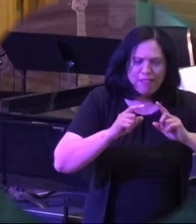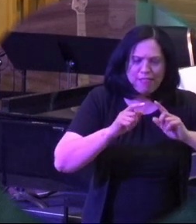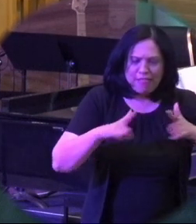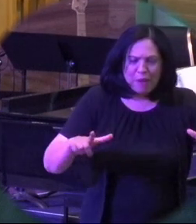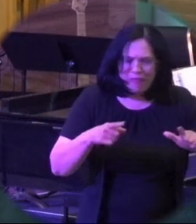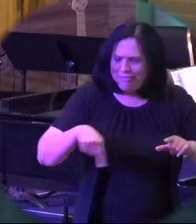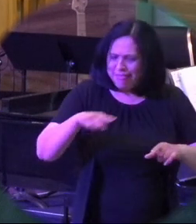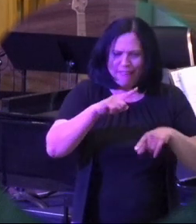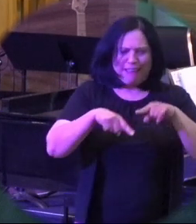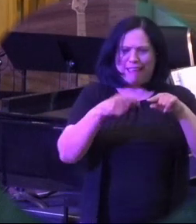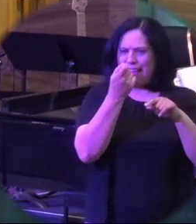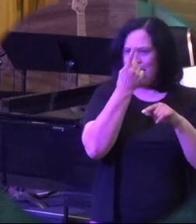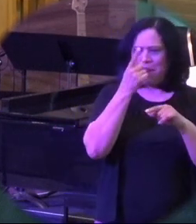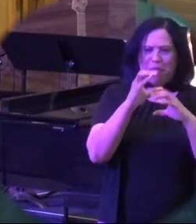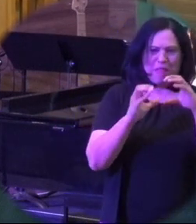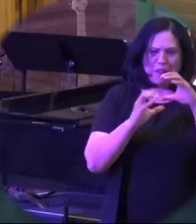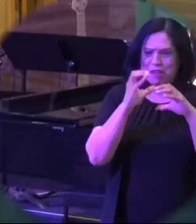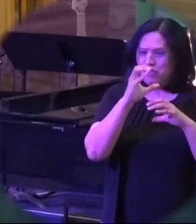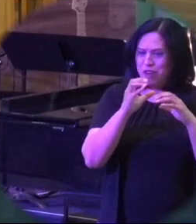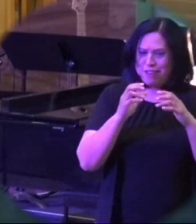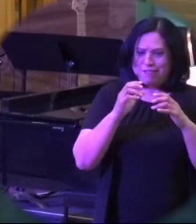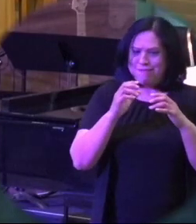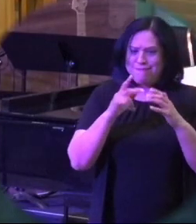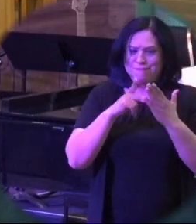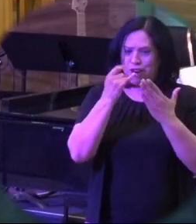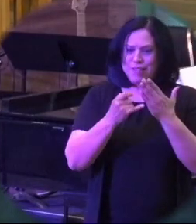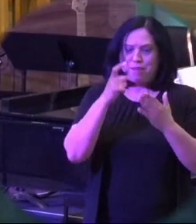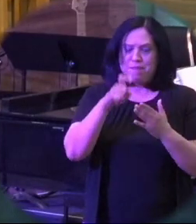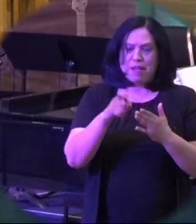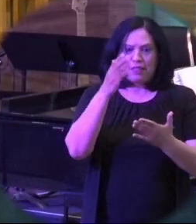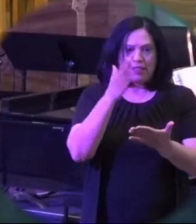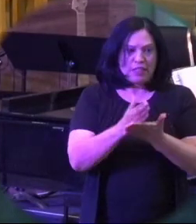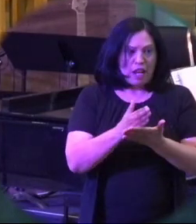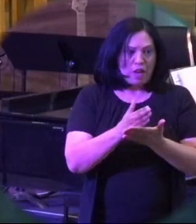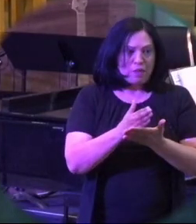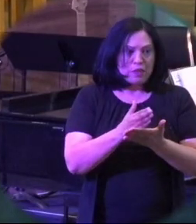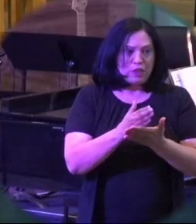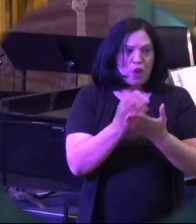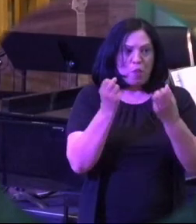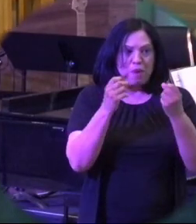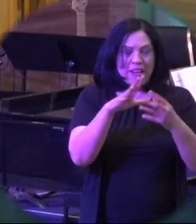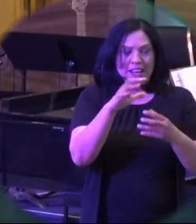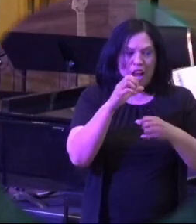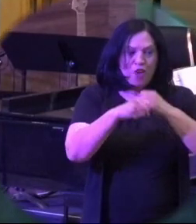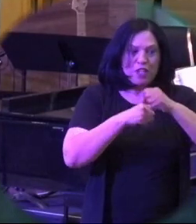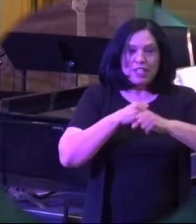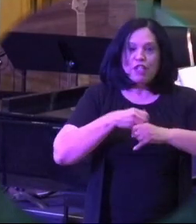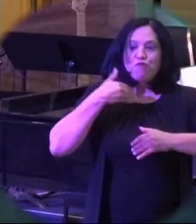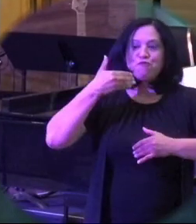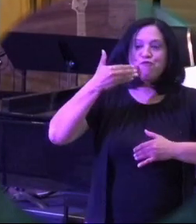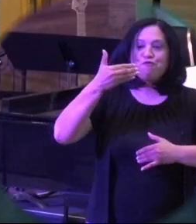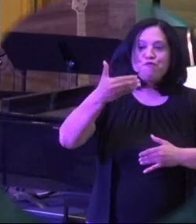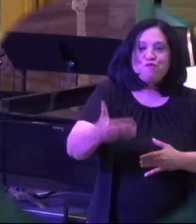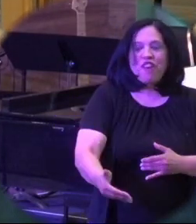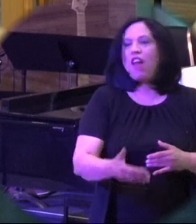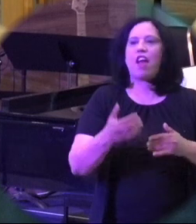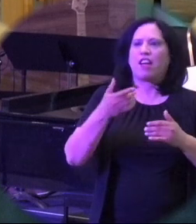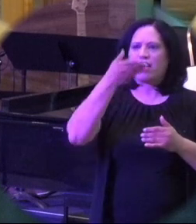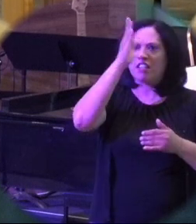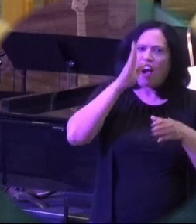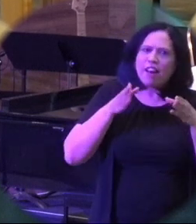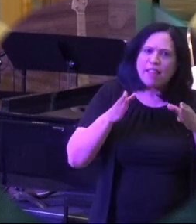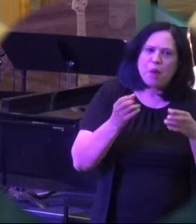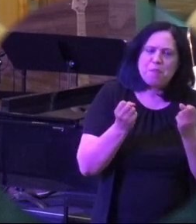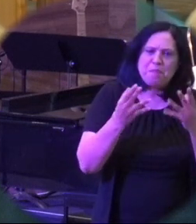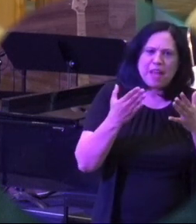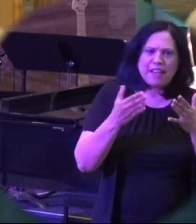understand. The construction project has to be stopped. Now, as the centuries went by, God continued to permit many new languages to come into